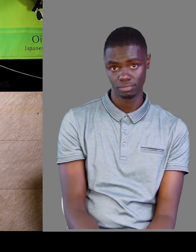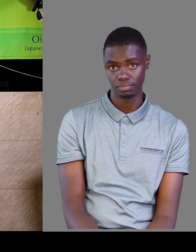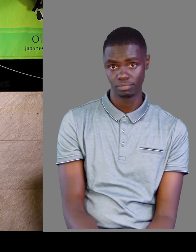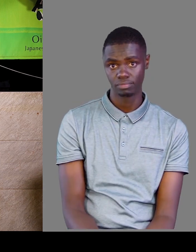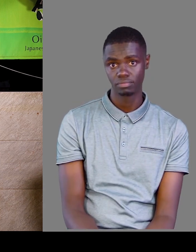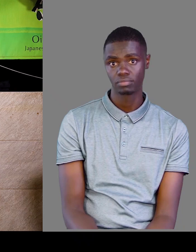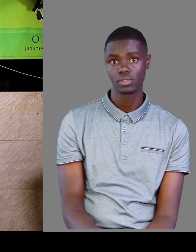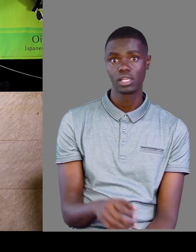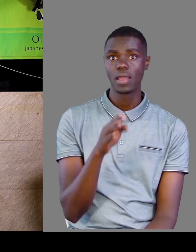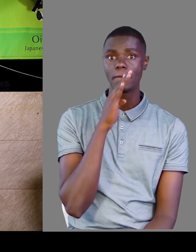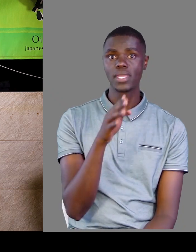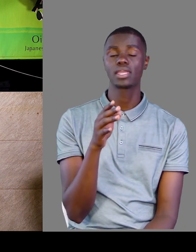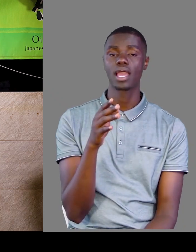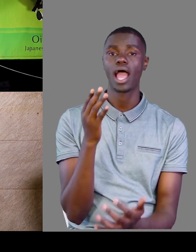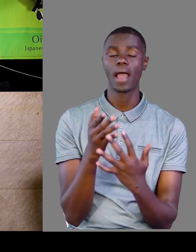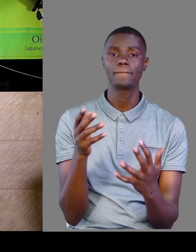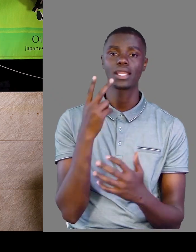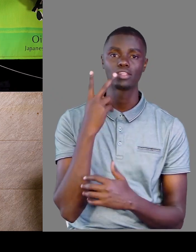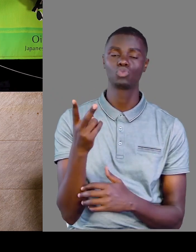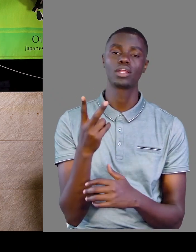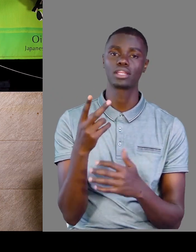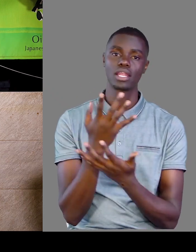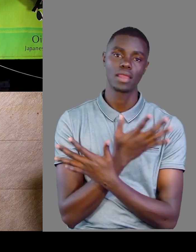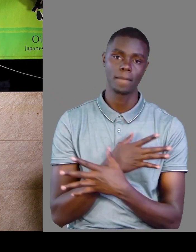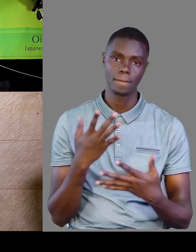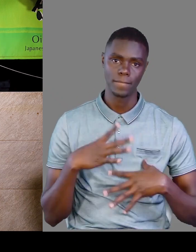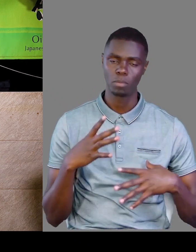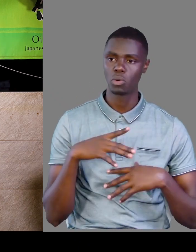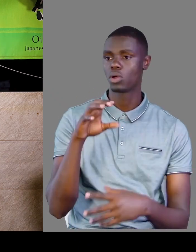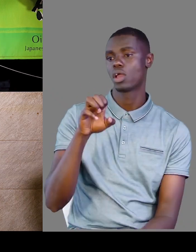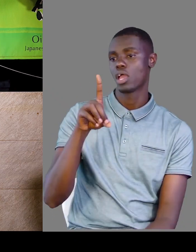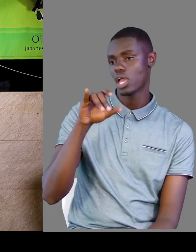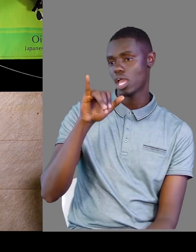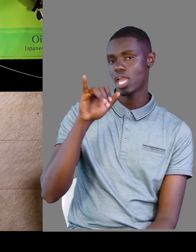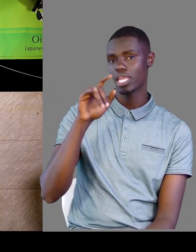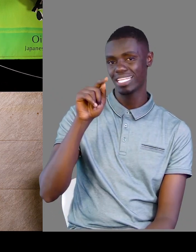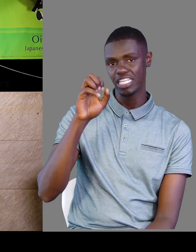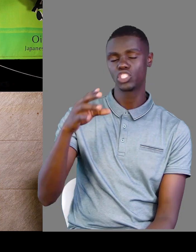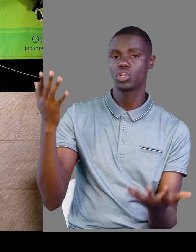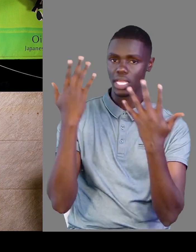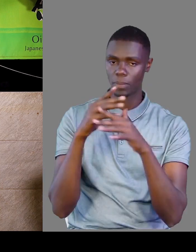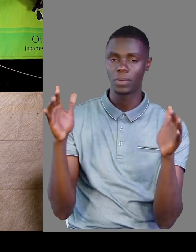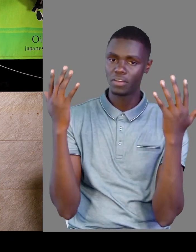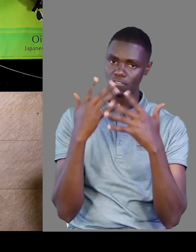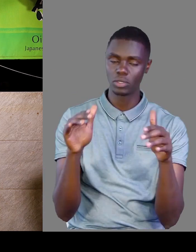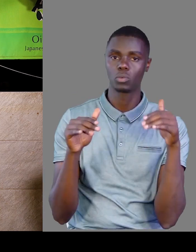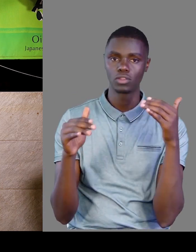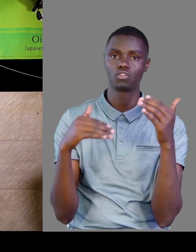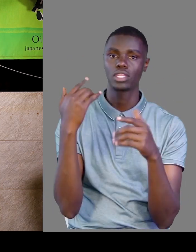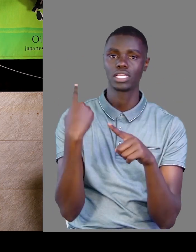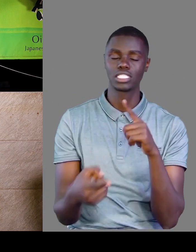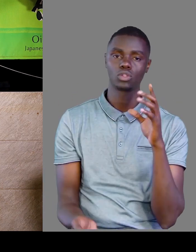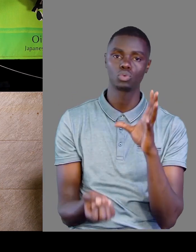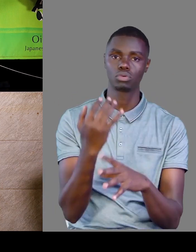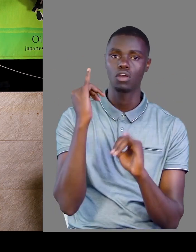and be among the 200 people that will only have the limited editions. Because once that edition is done, it's done. Then we wait for next year to